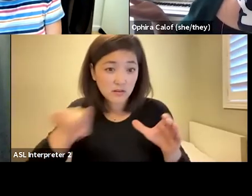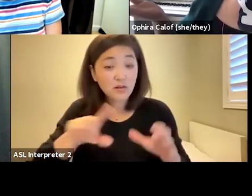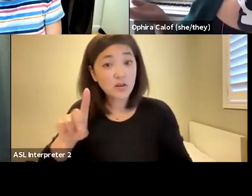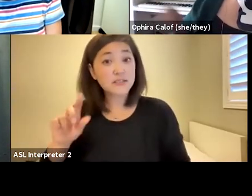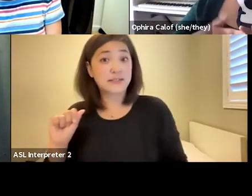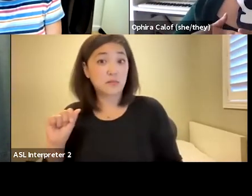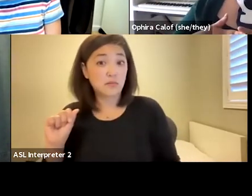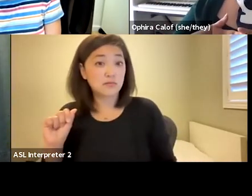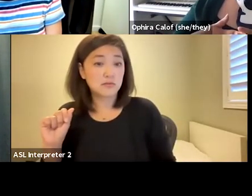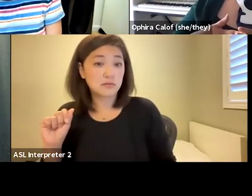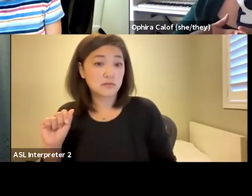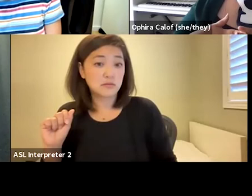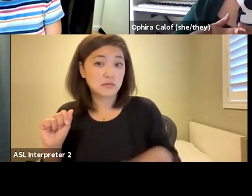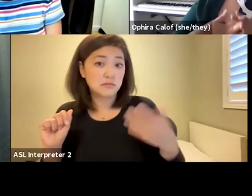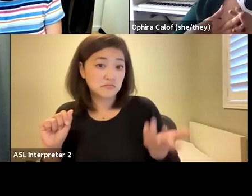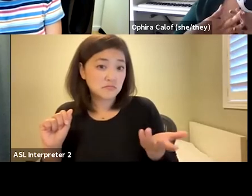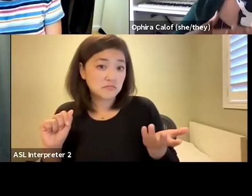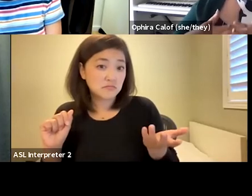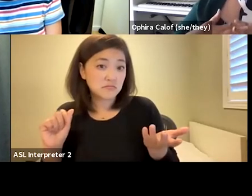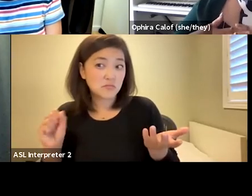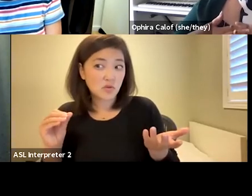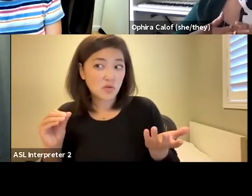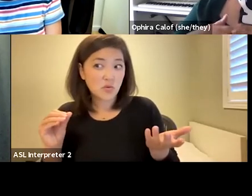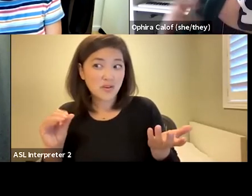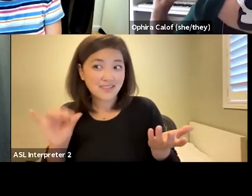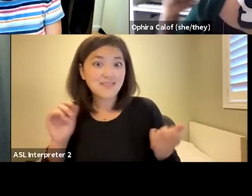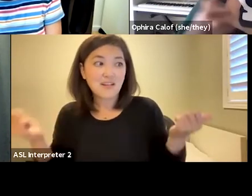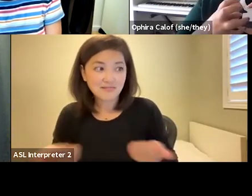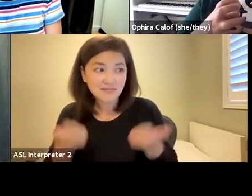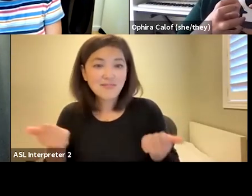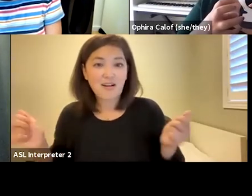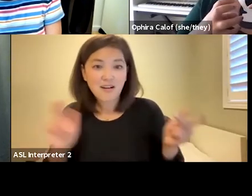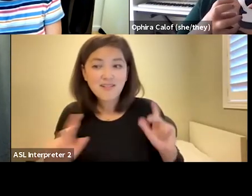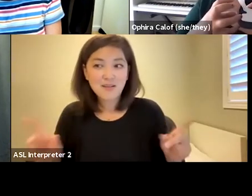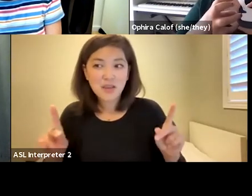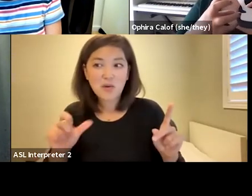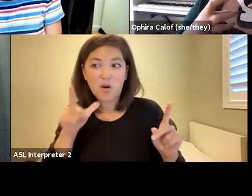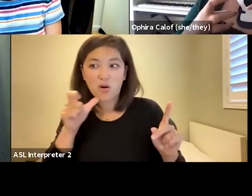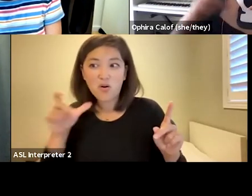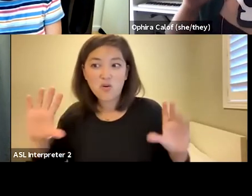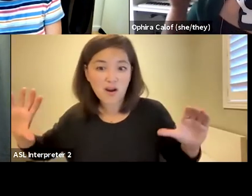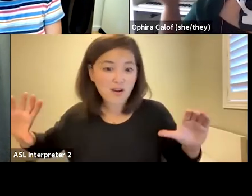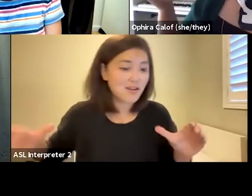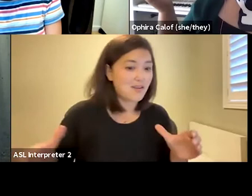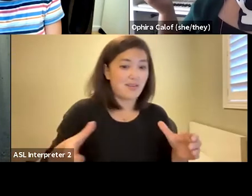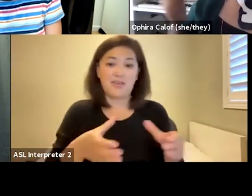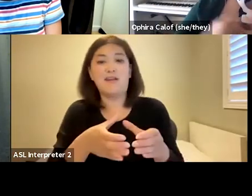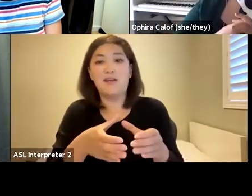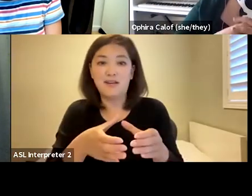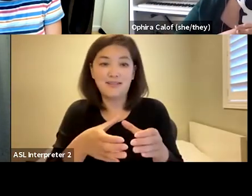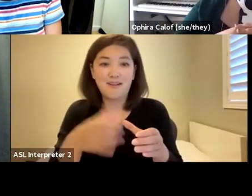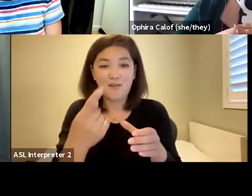disabled. So that's a lot of people that are being lumped in to checking a